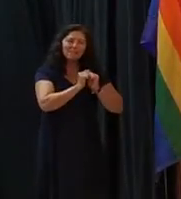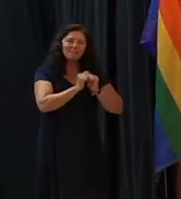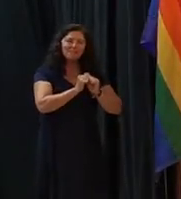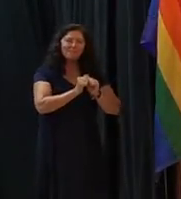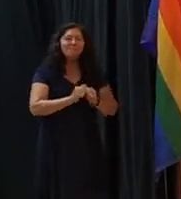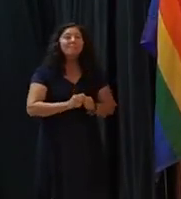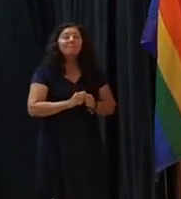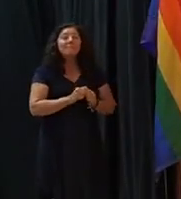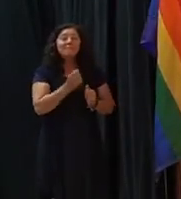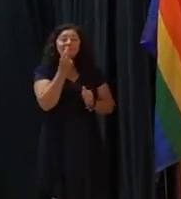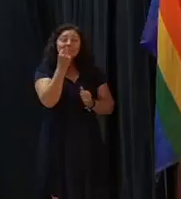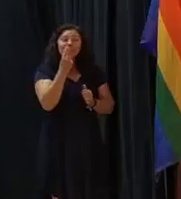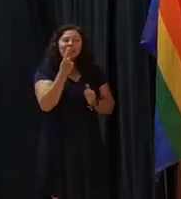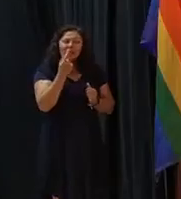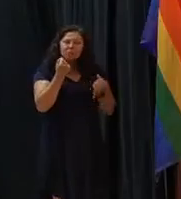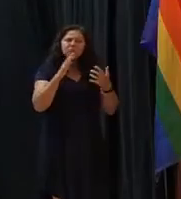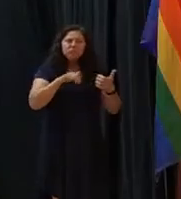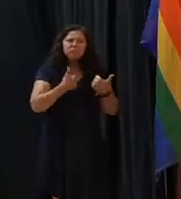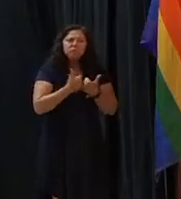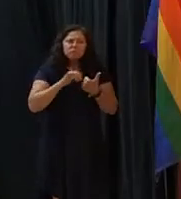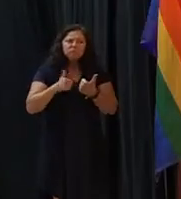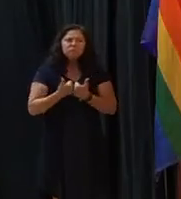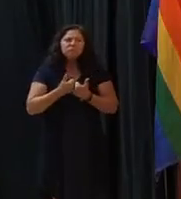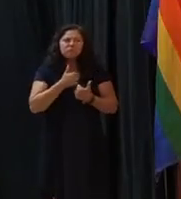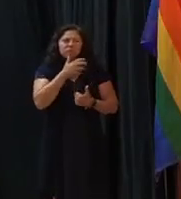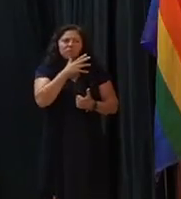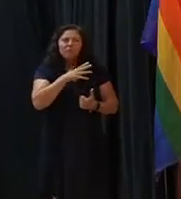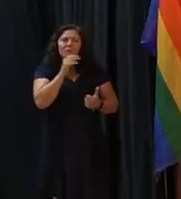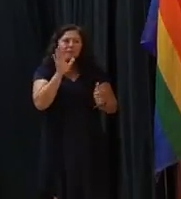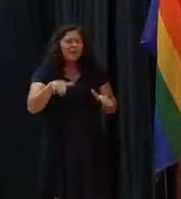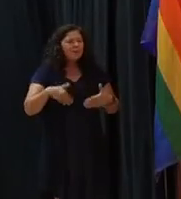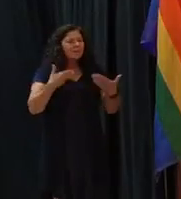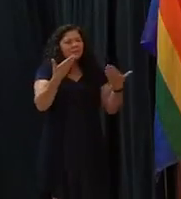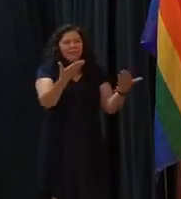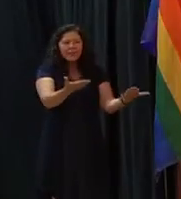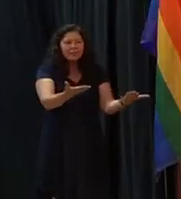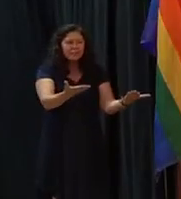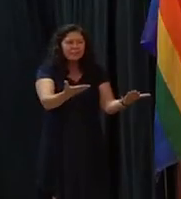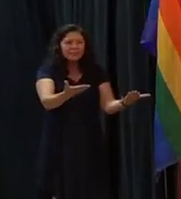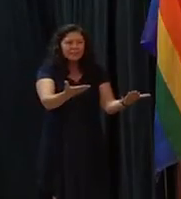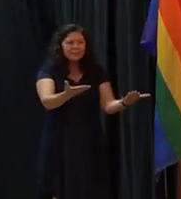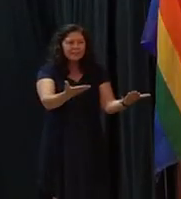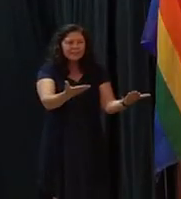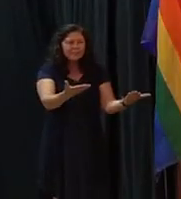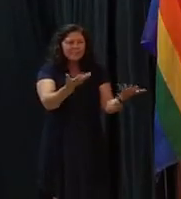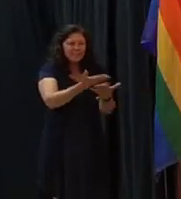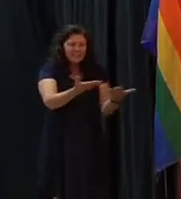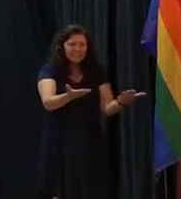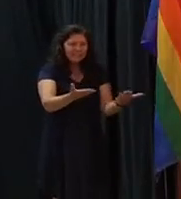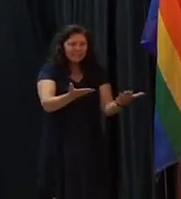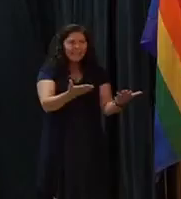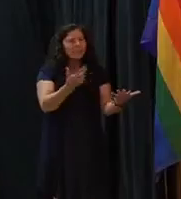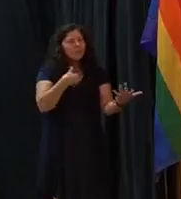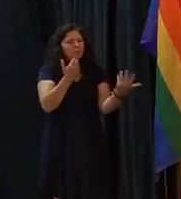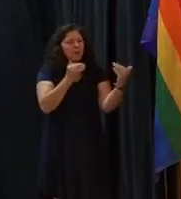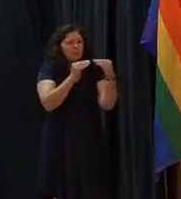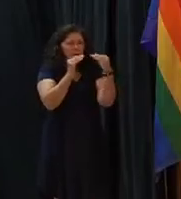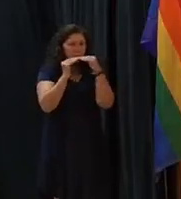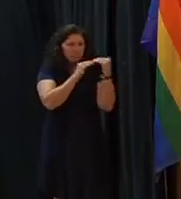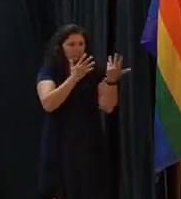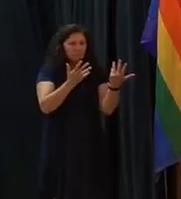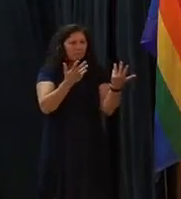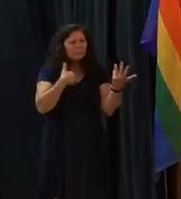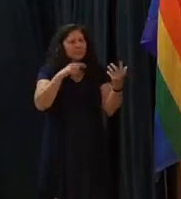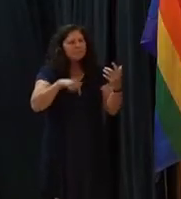Although there are still challenges because women have not been provided a platform. This is what we are looking for. We have